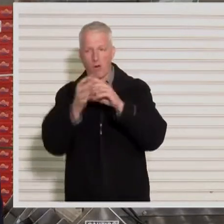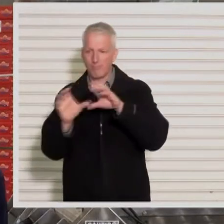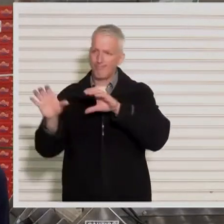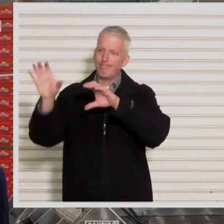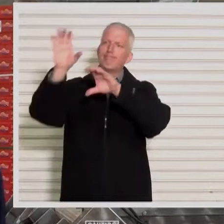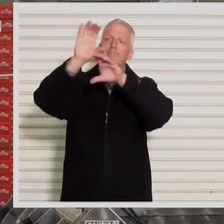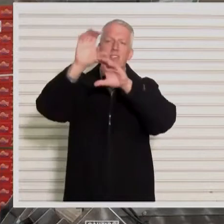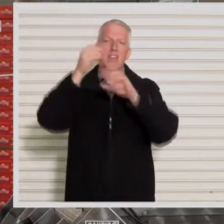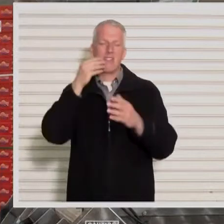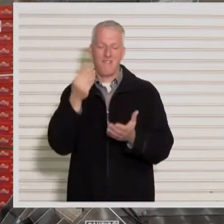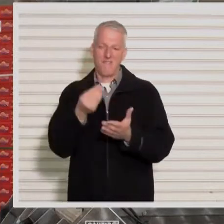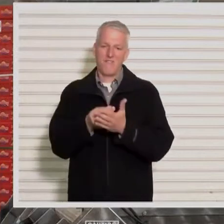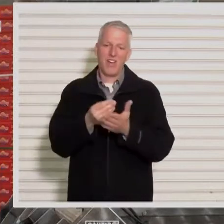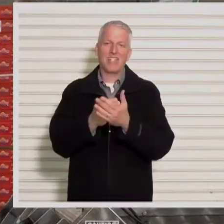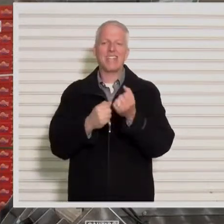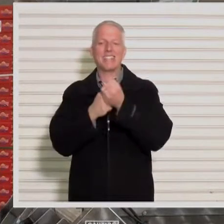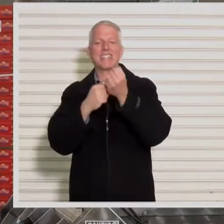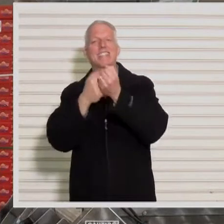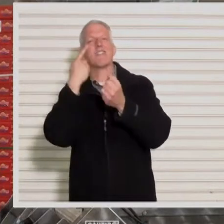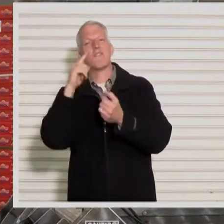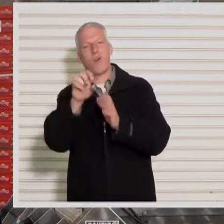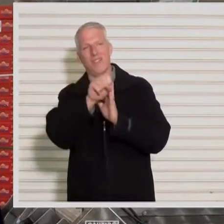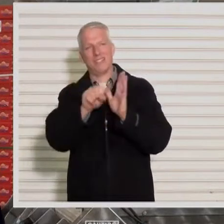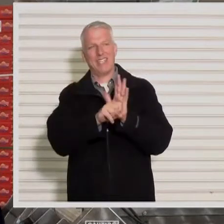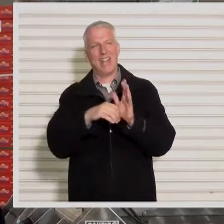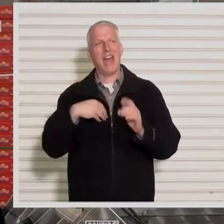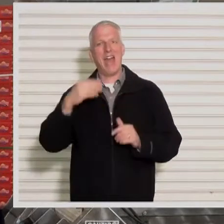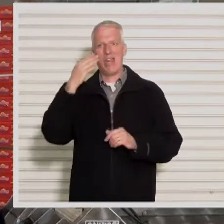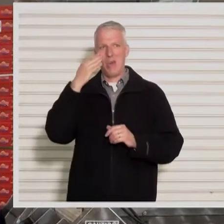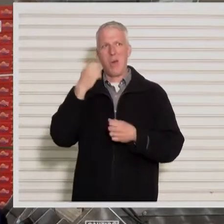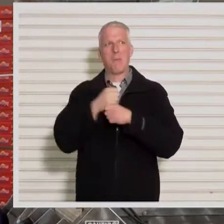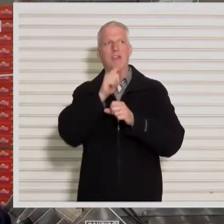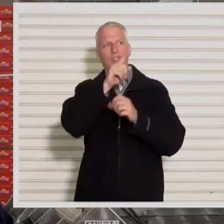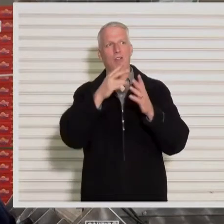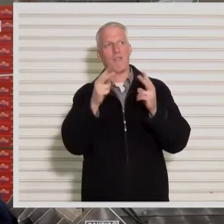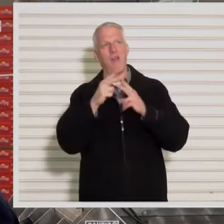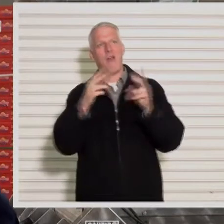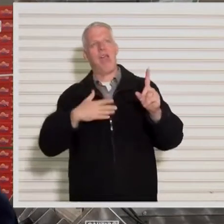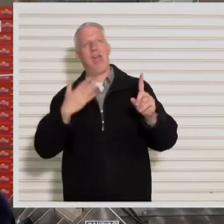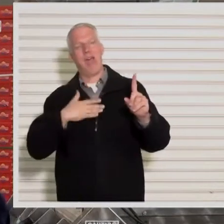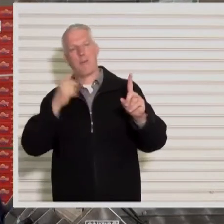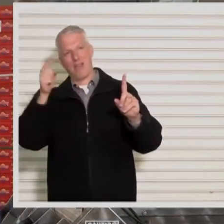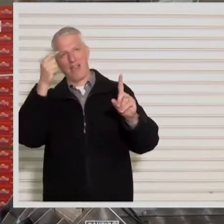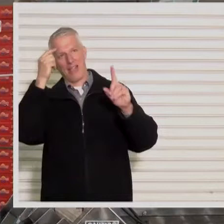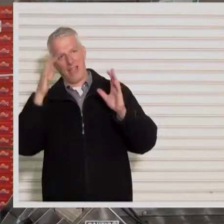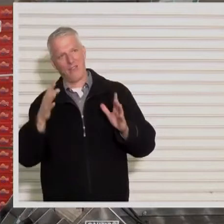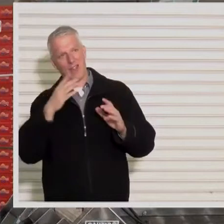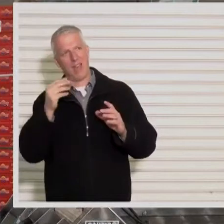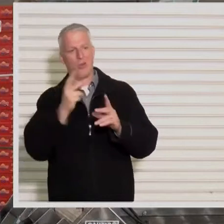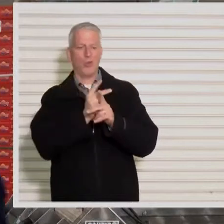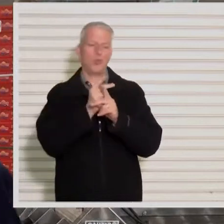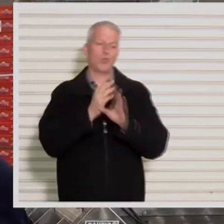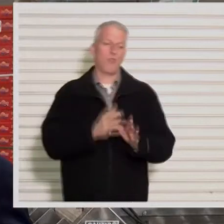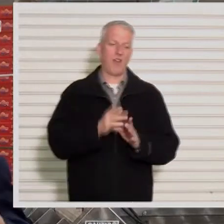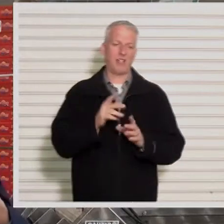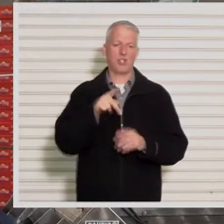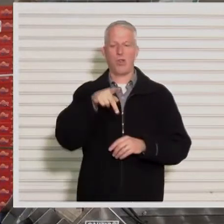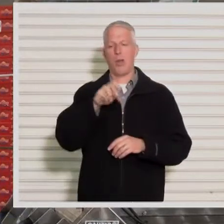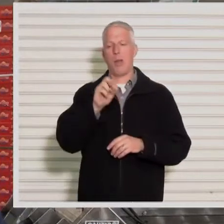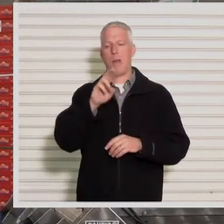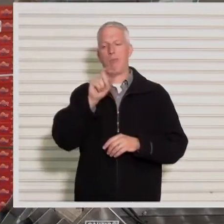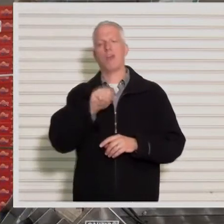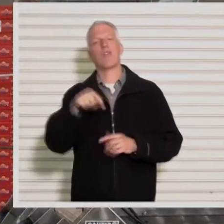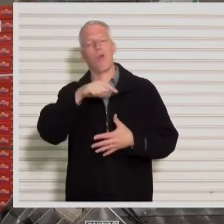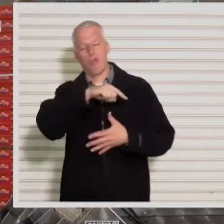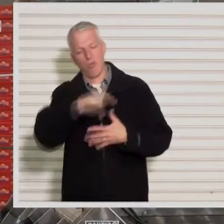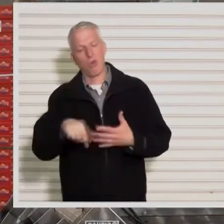in funding assistance for the state, and I know that makes you very happy, Governor, and also Supervisor Perez, because those